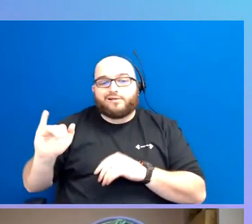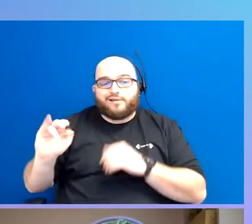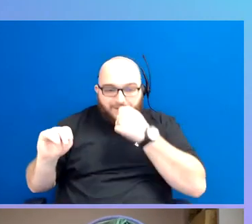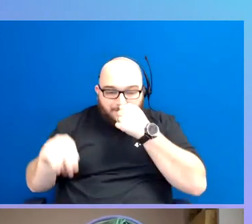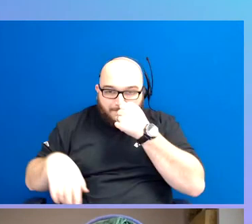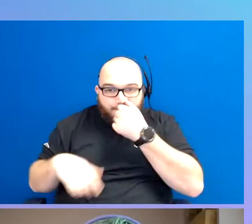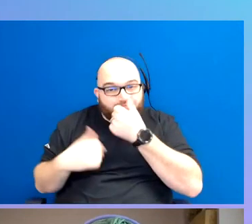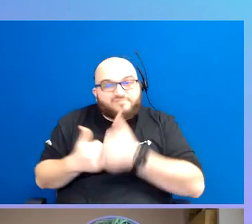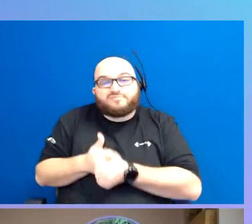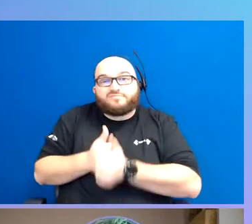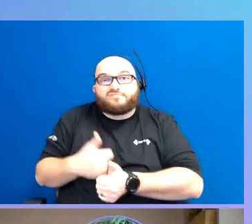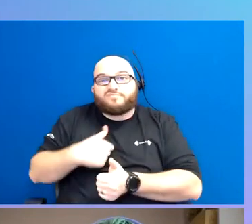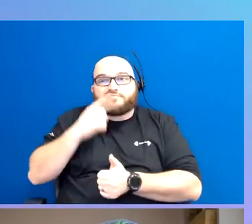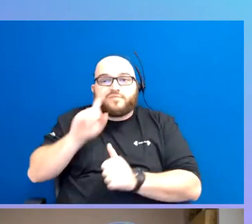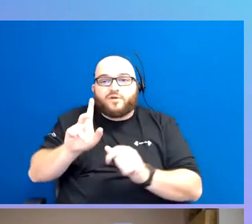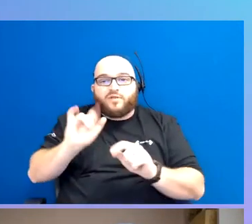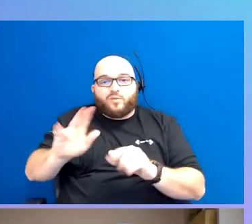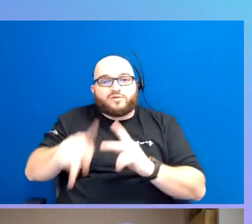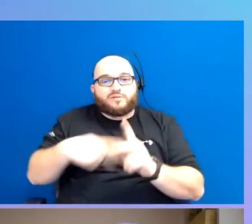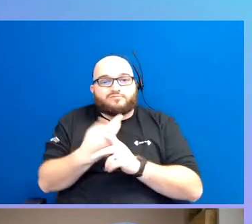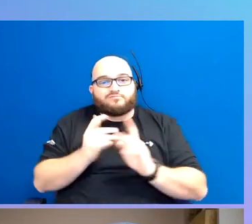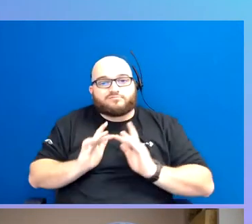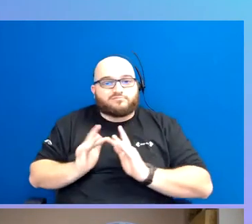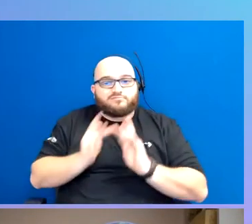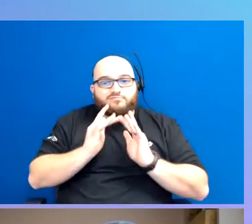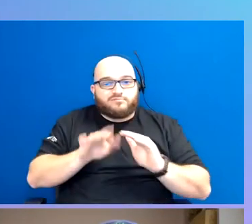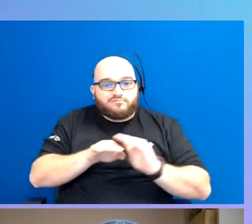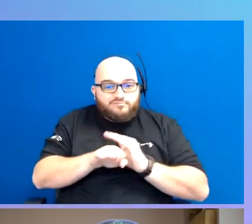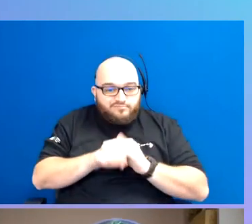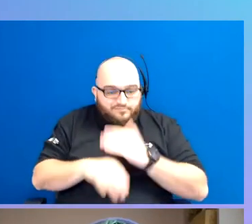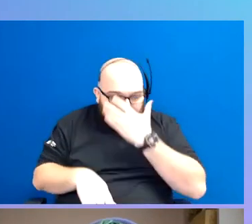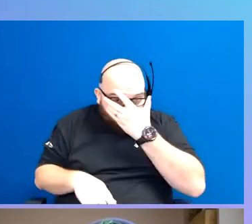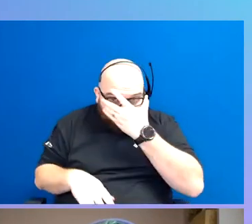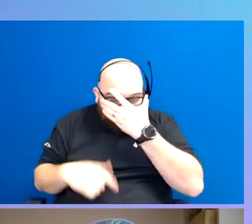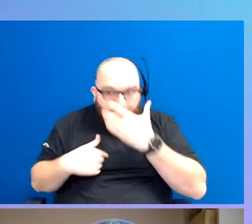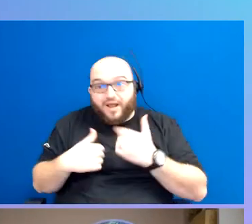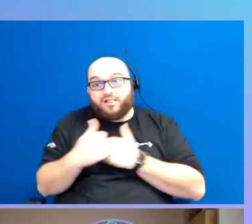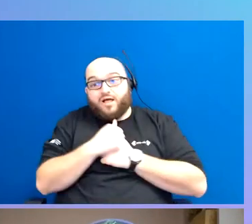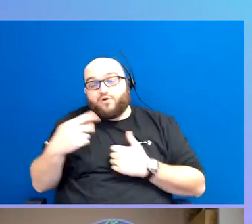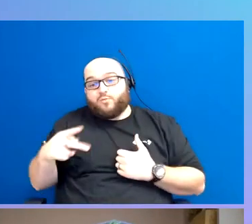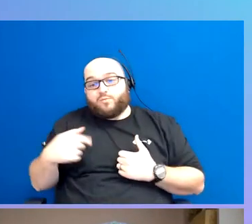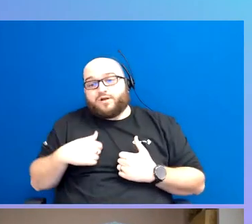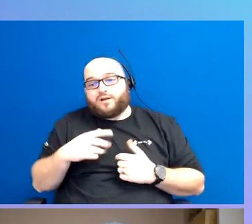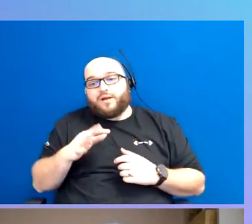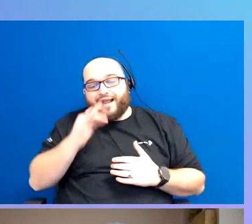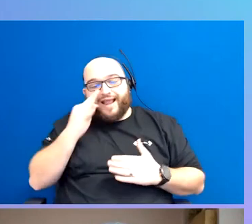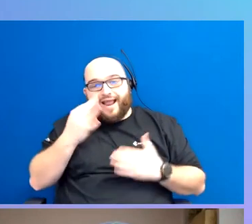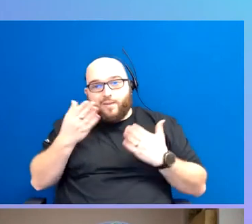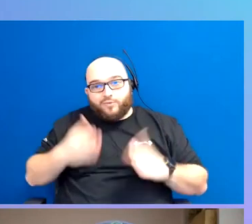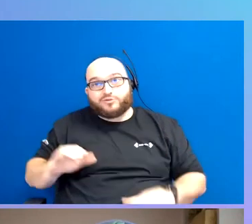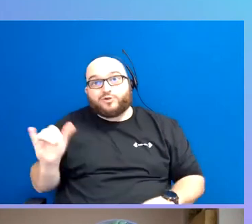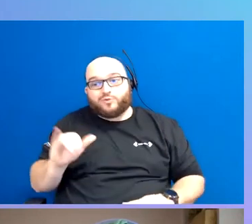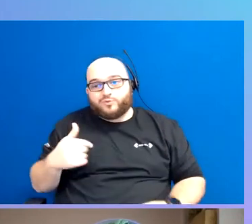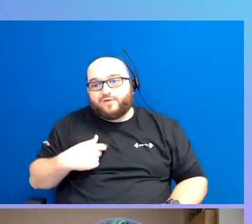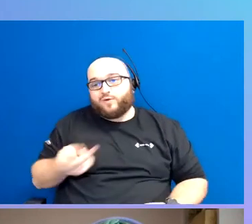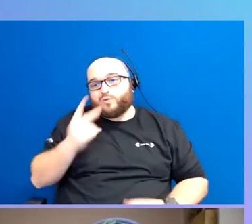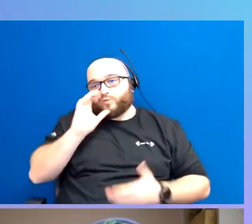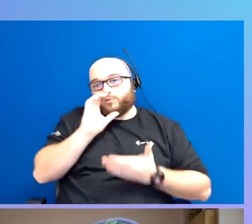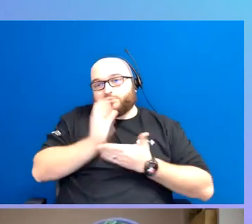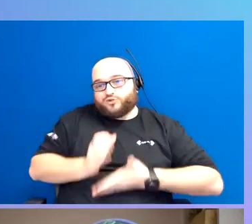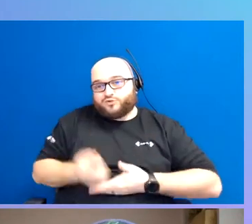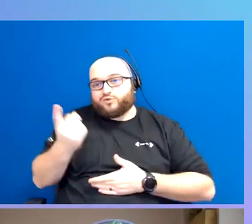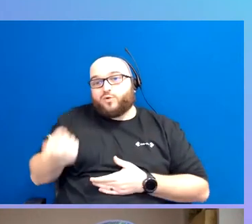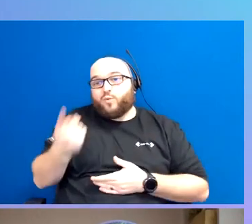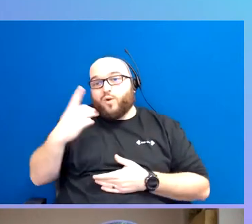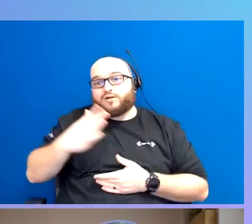good content about digital accessibility. Outside of that, I love the color purple, and I'm a total cat person. So I've got 2 images on the slide. One